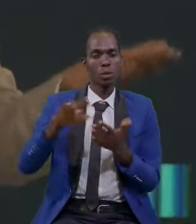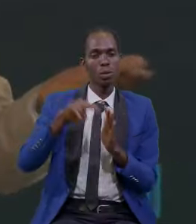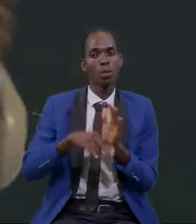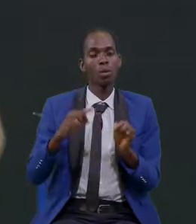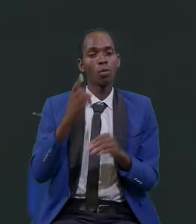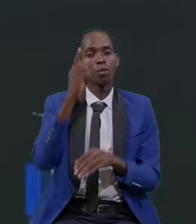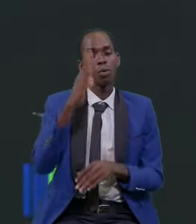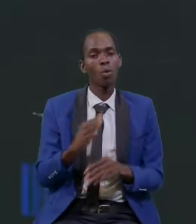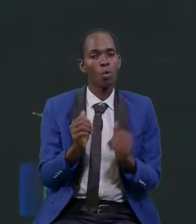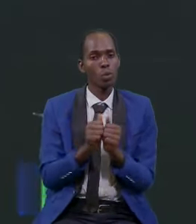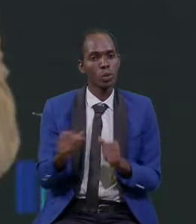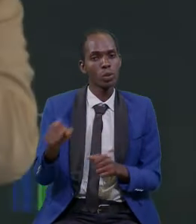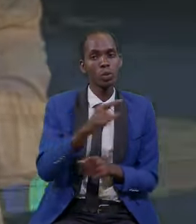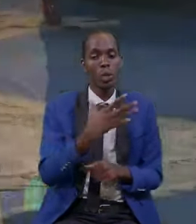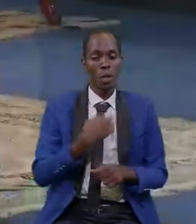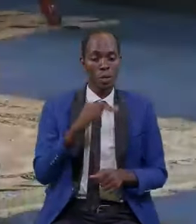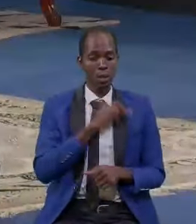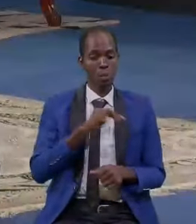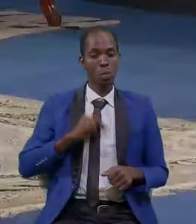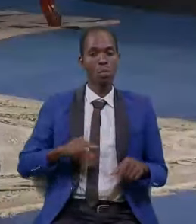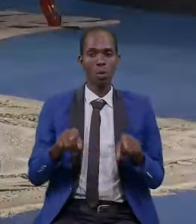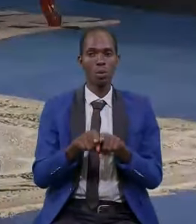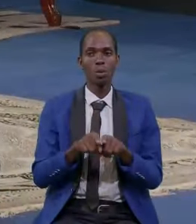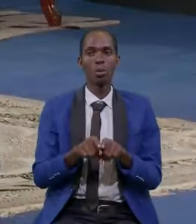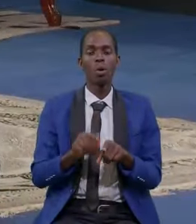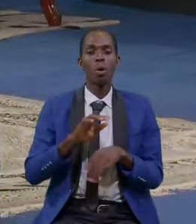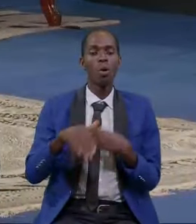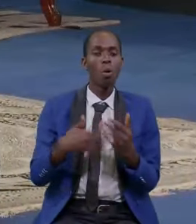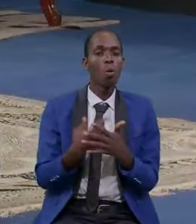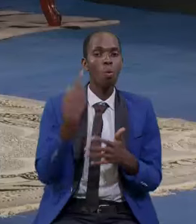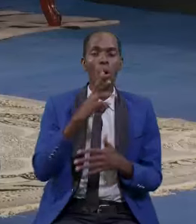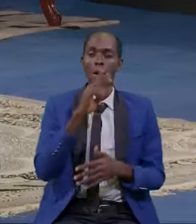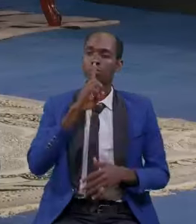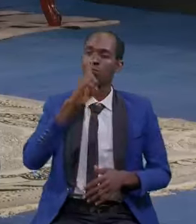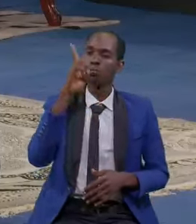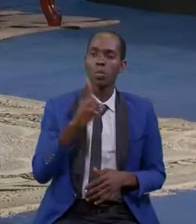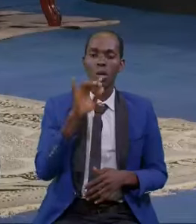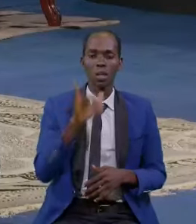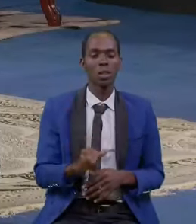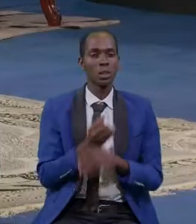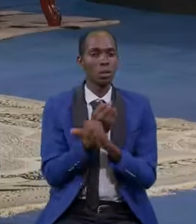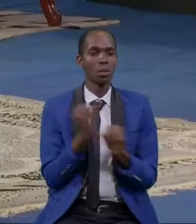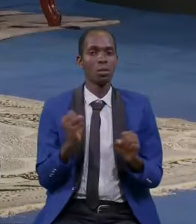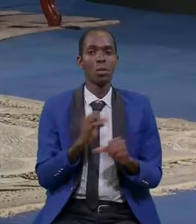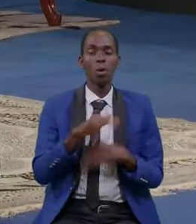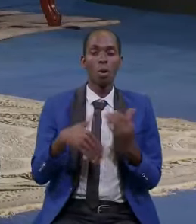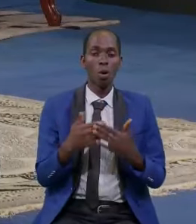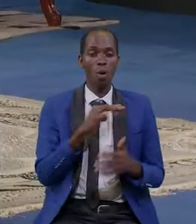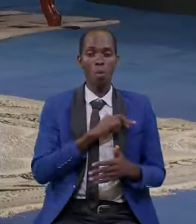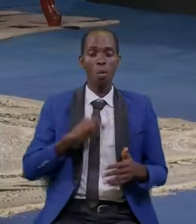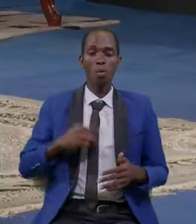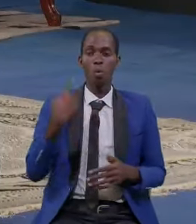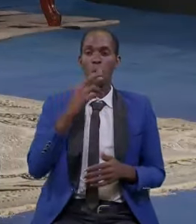the members too, those who have really been saved, those who are really sanctified, you'll